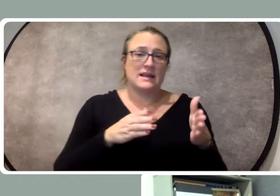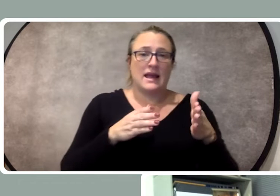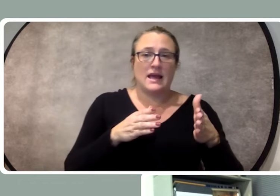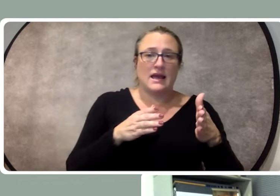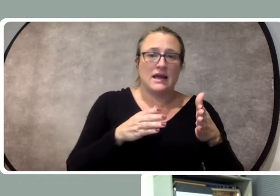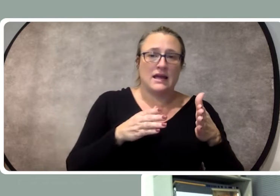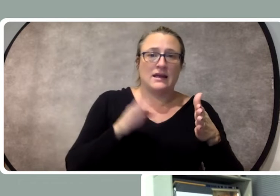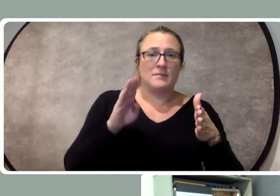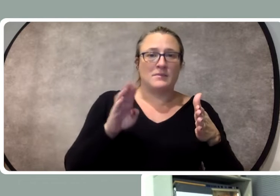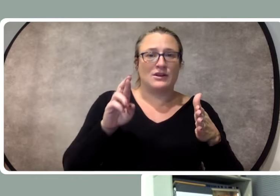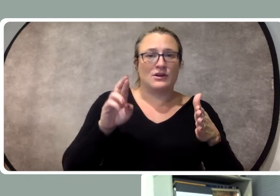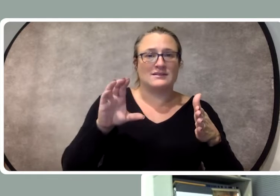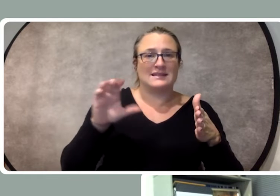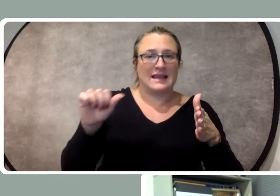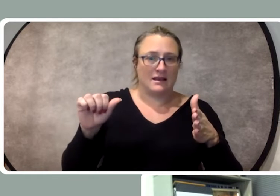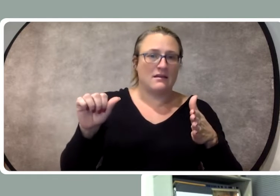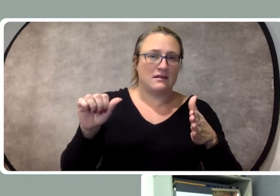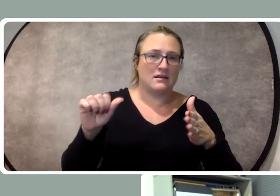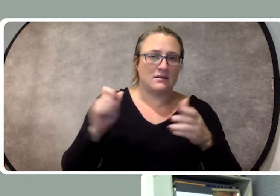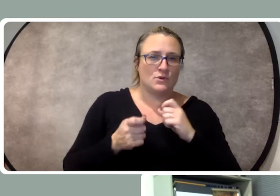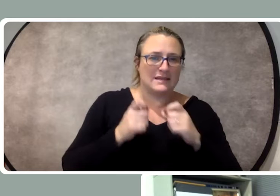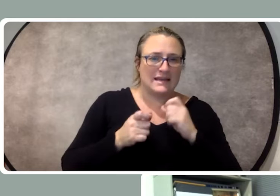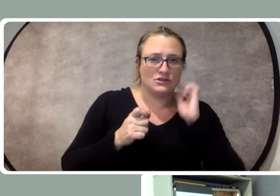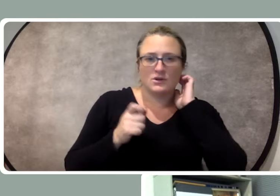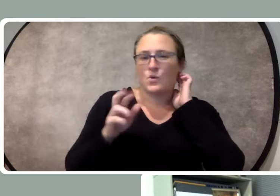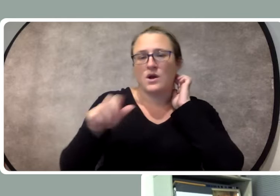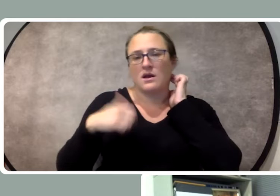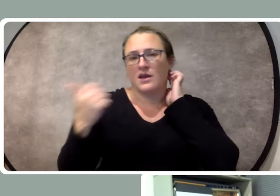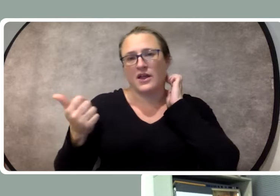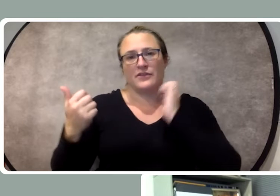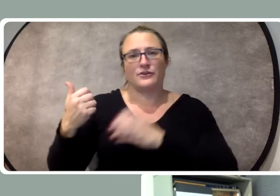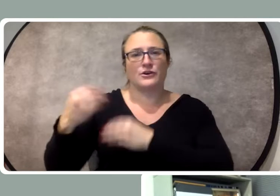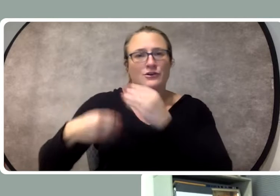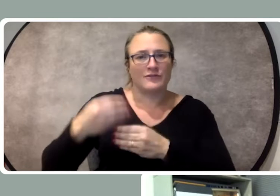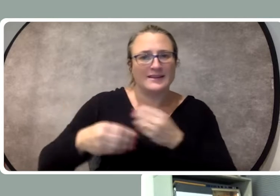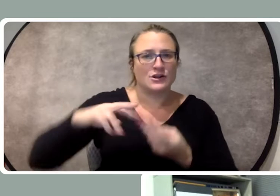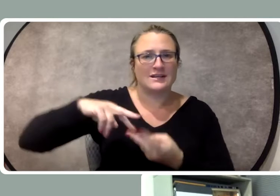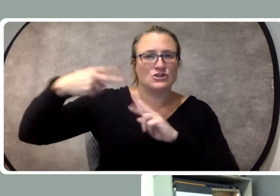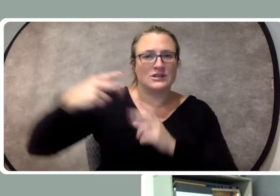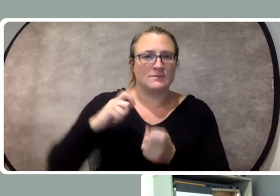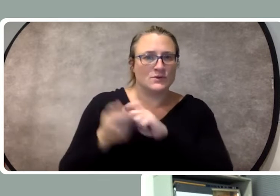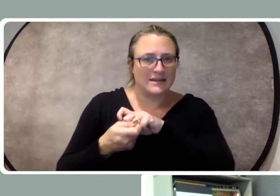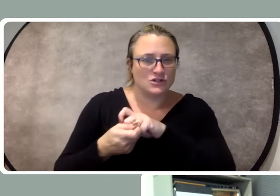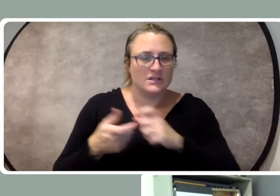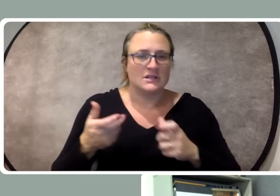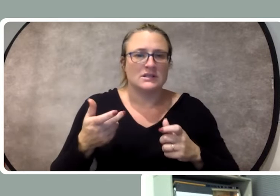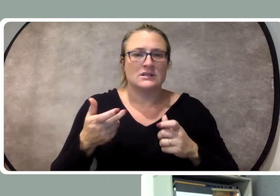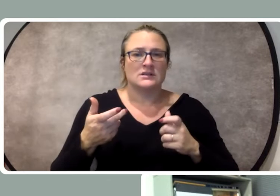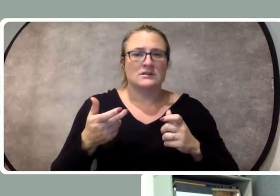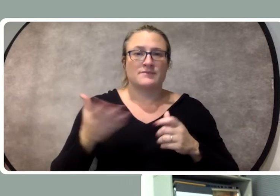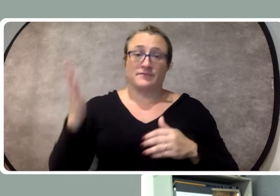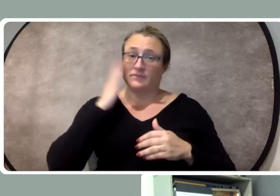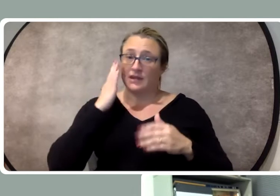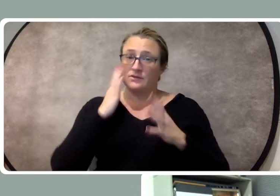a BRCA mutation or another hereditary gene mutation. What do we know? In general, there are a lot